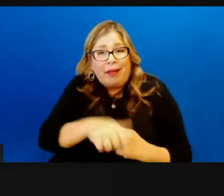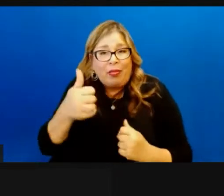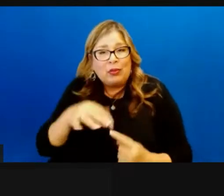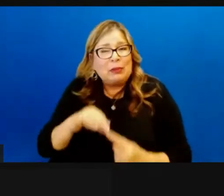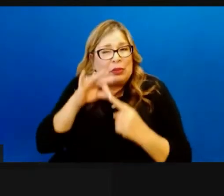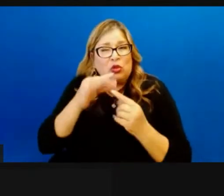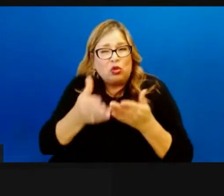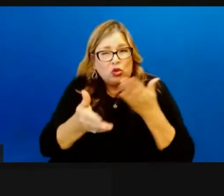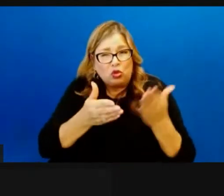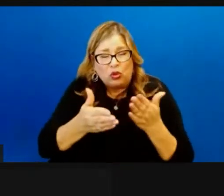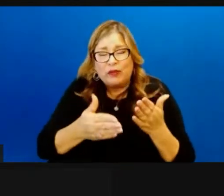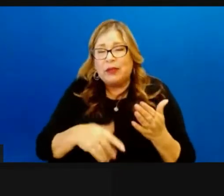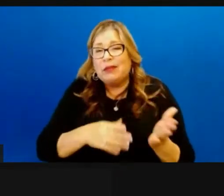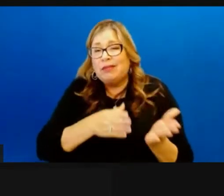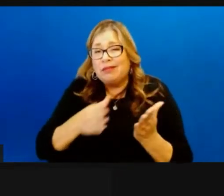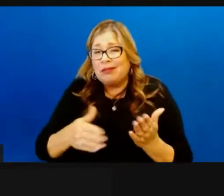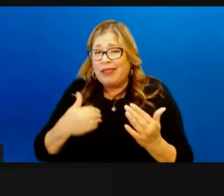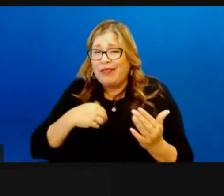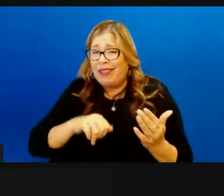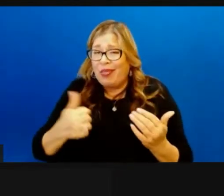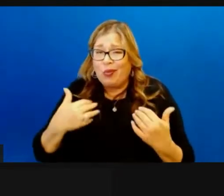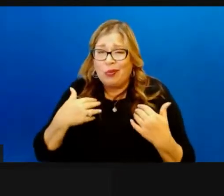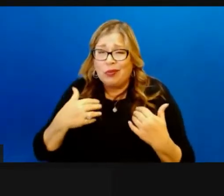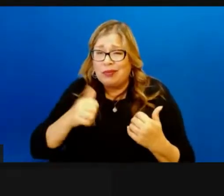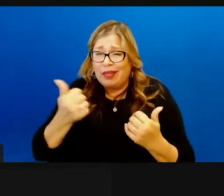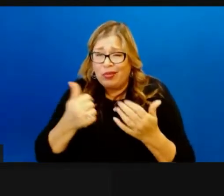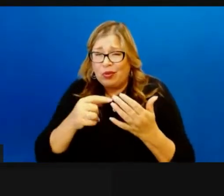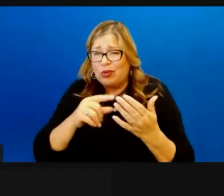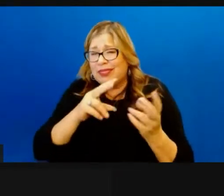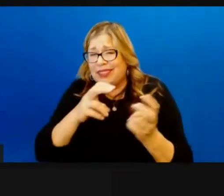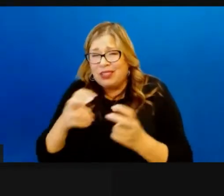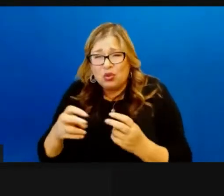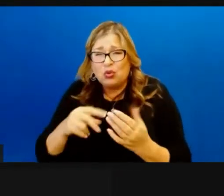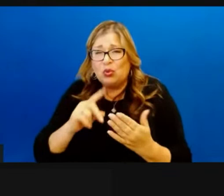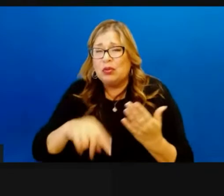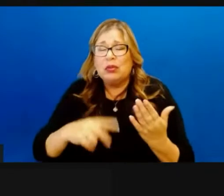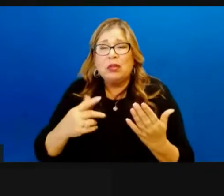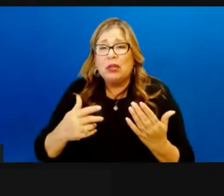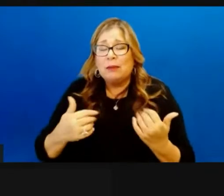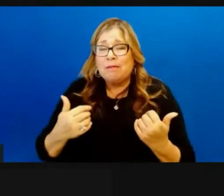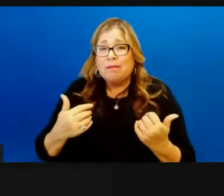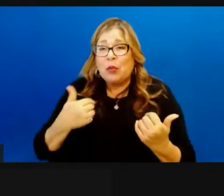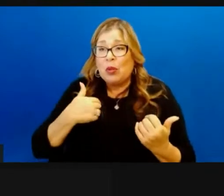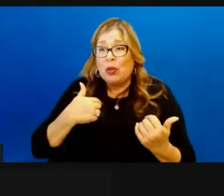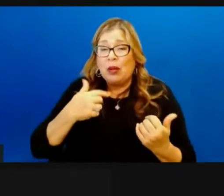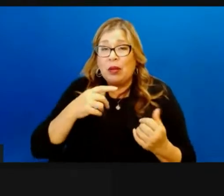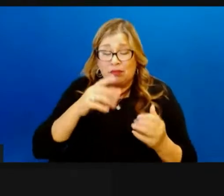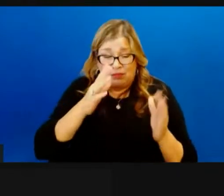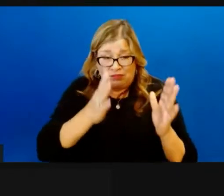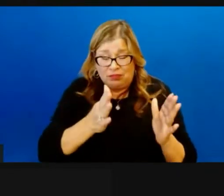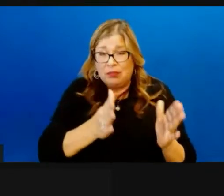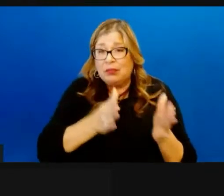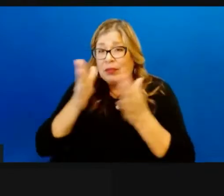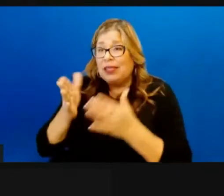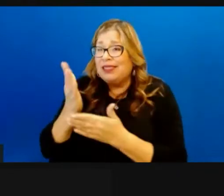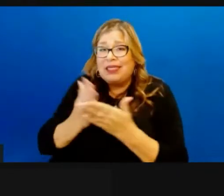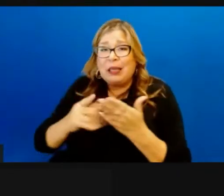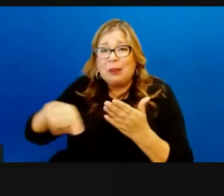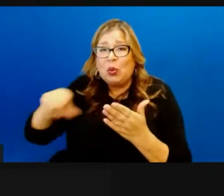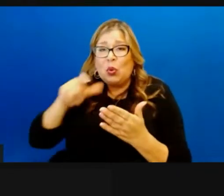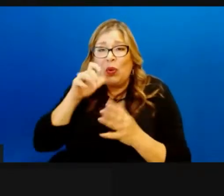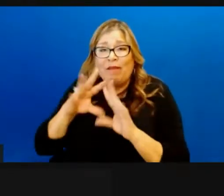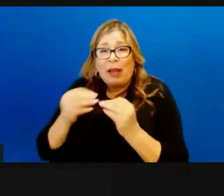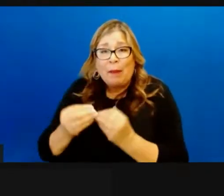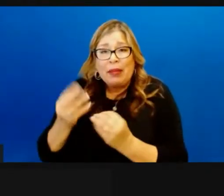underlying conditions and concerns, people who've lost family members to COVID, that this is not a decision that we make lightly or